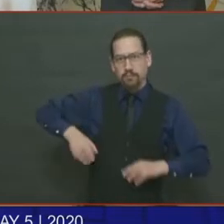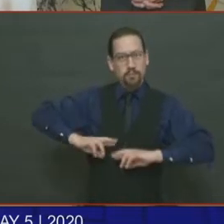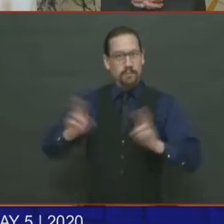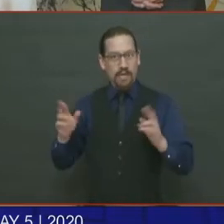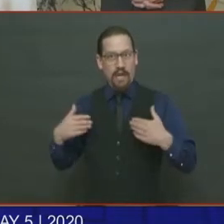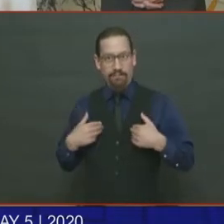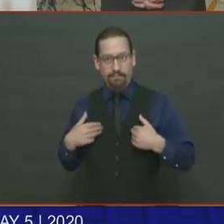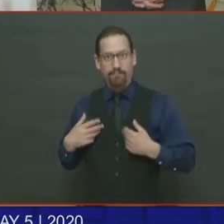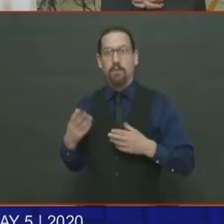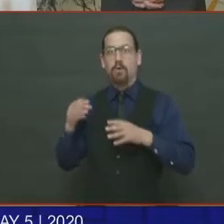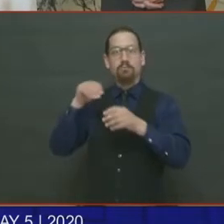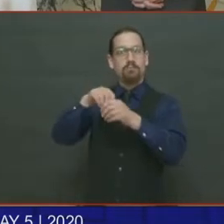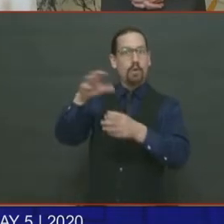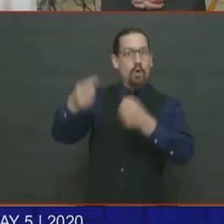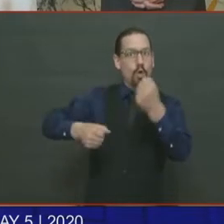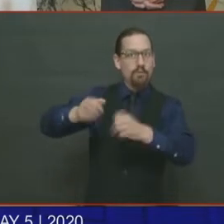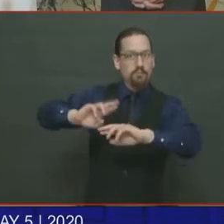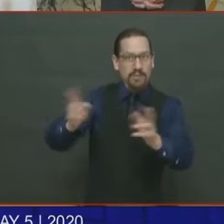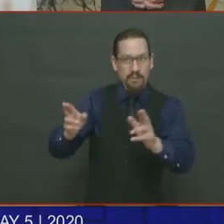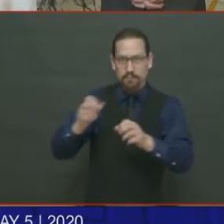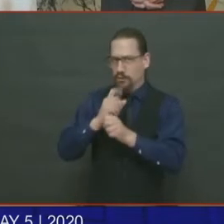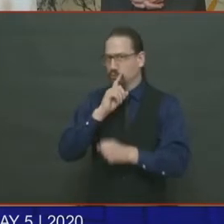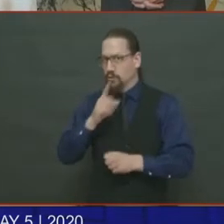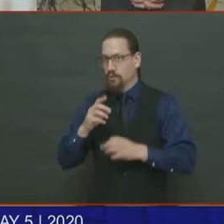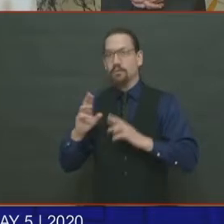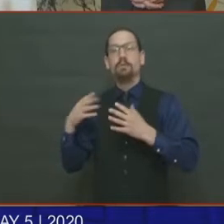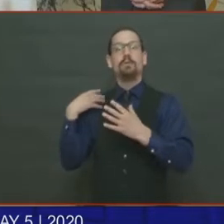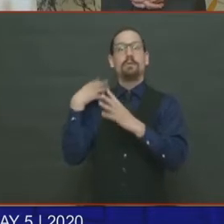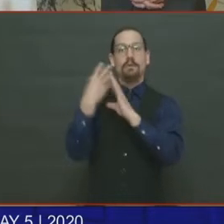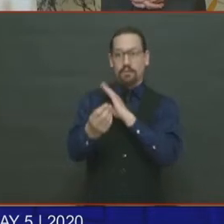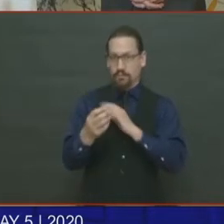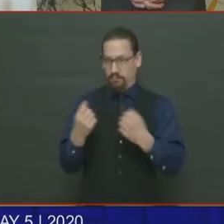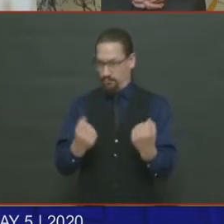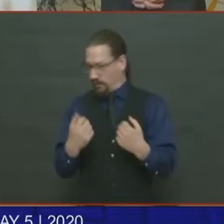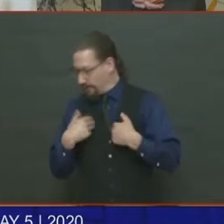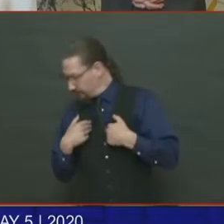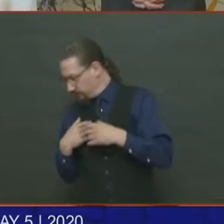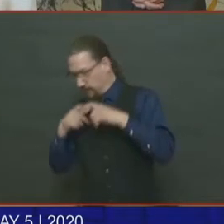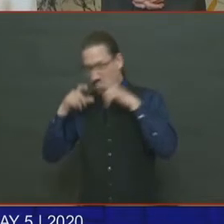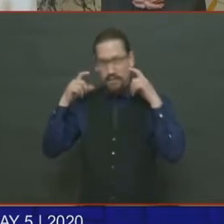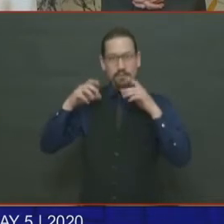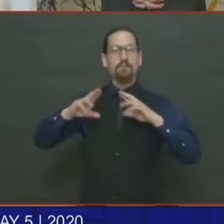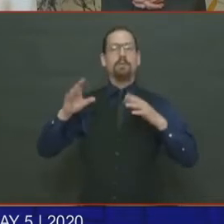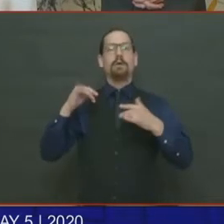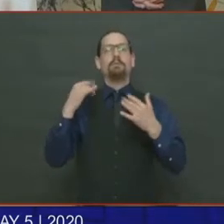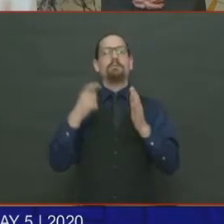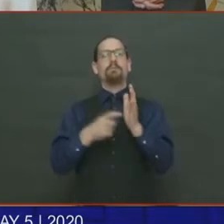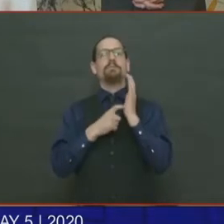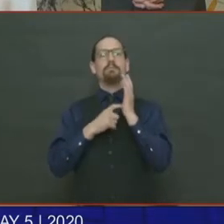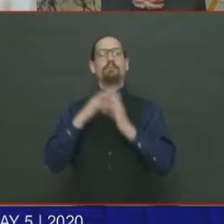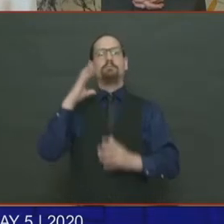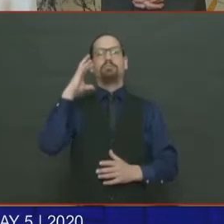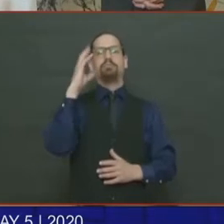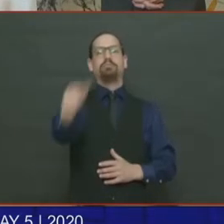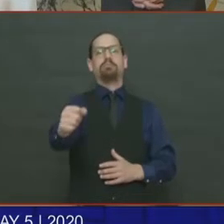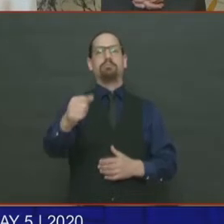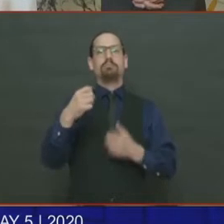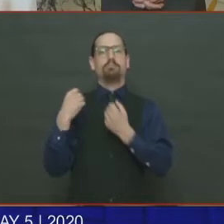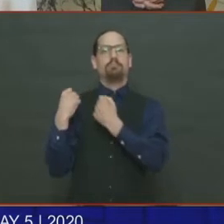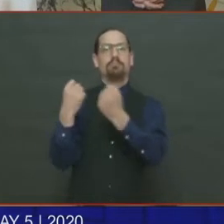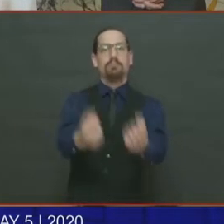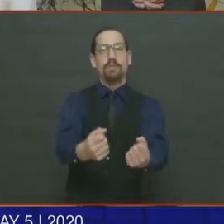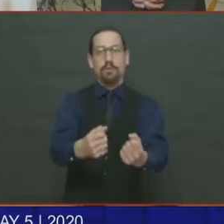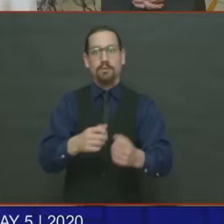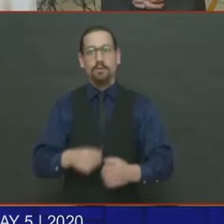don't leave home without it, as they say. Now, obviously, if you're going to go for a walk alone, if you're going to go